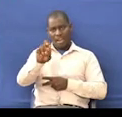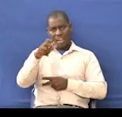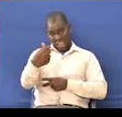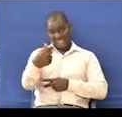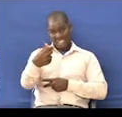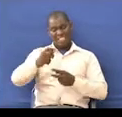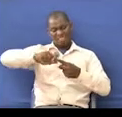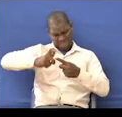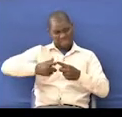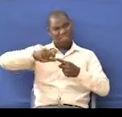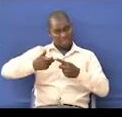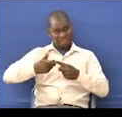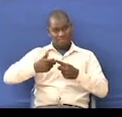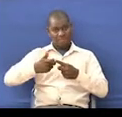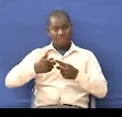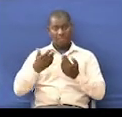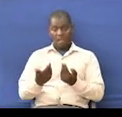we are applying